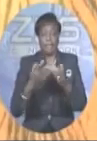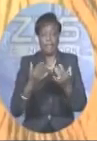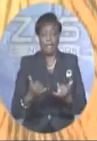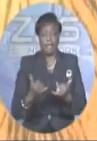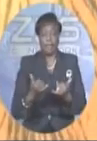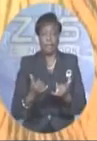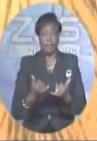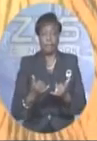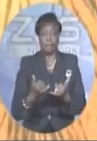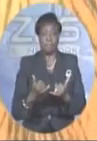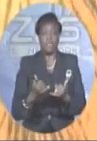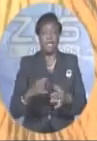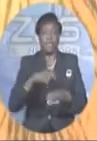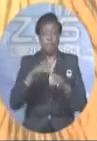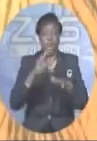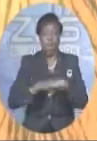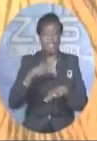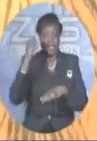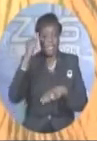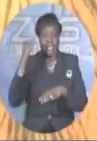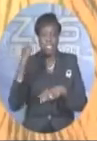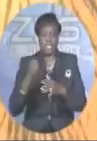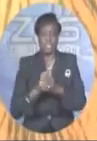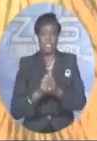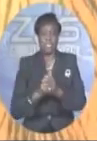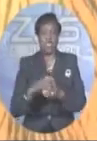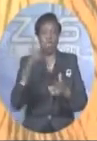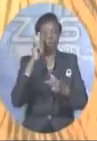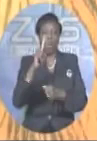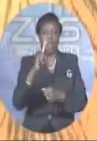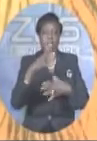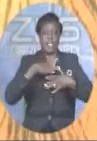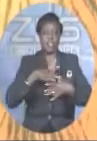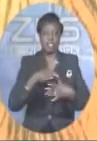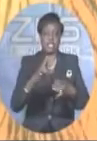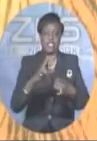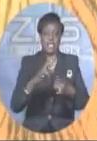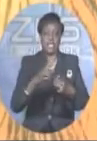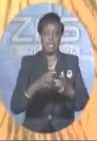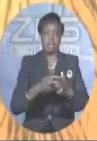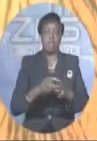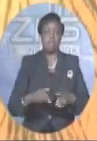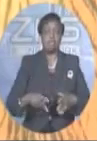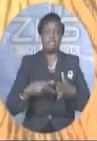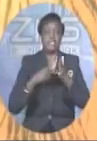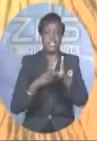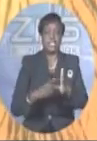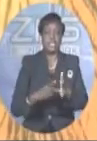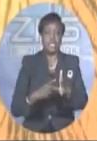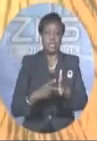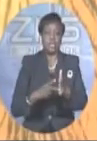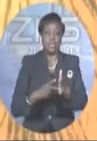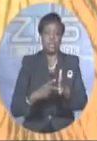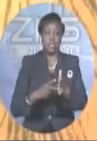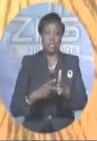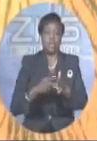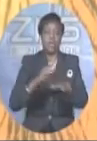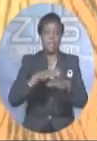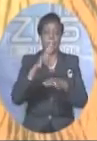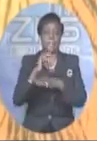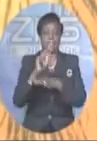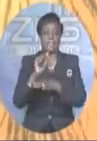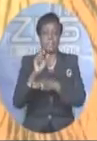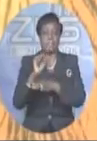intelligence. One of the very interesting presentations yesterday was from one of the senior VPs at MasterCard, talking about how they